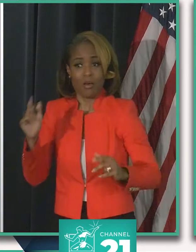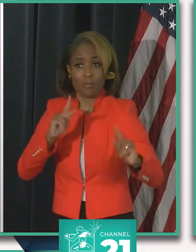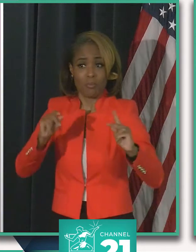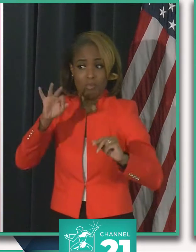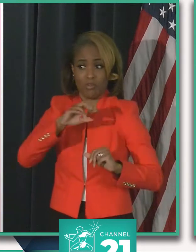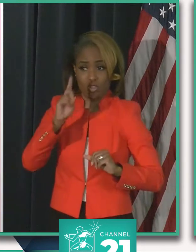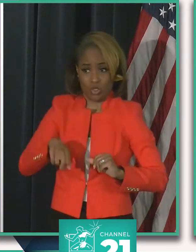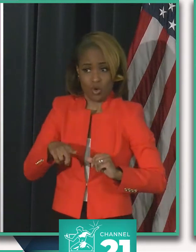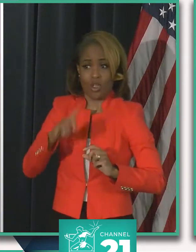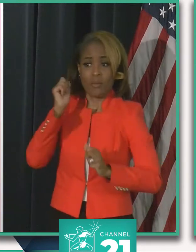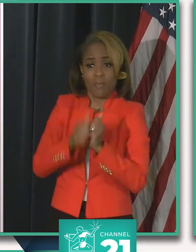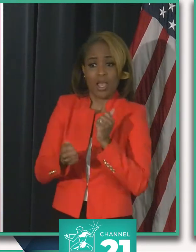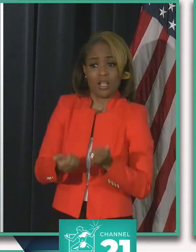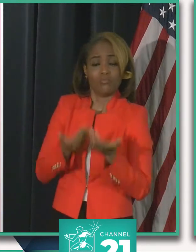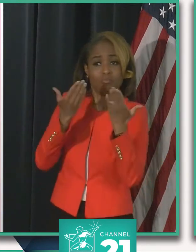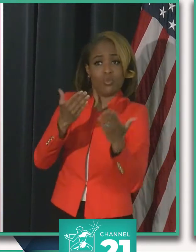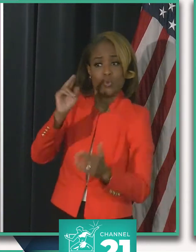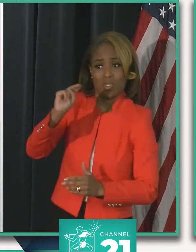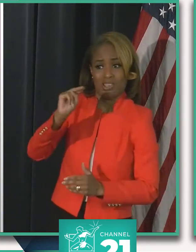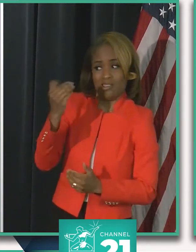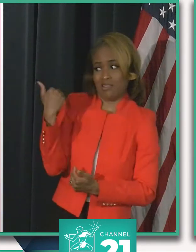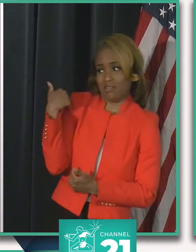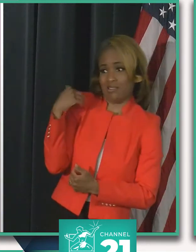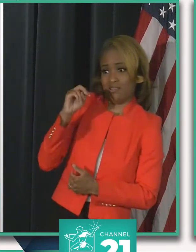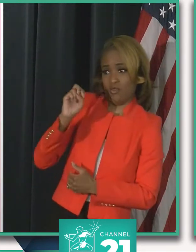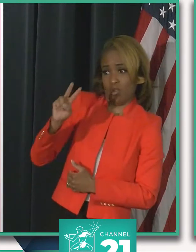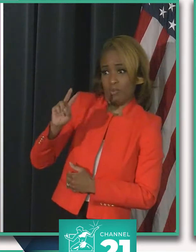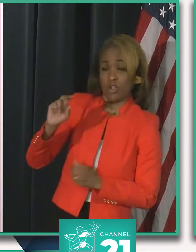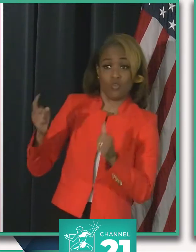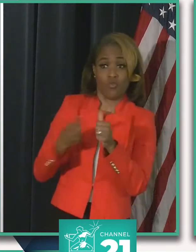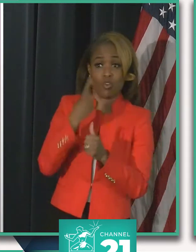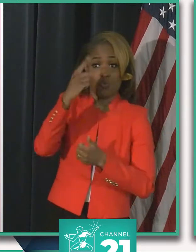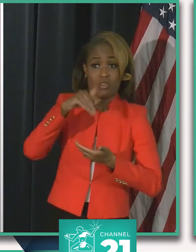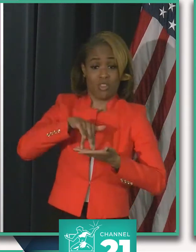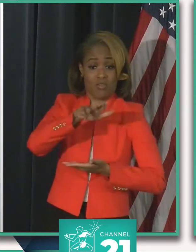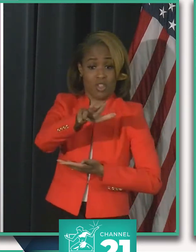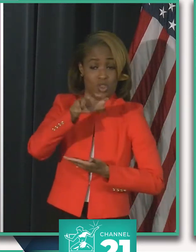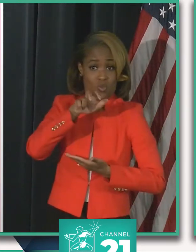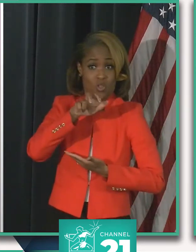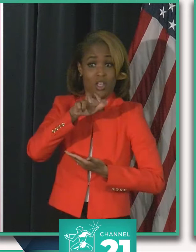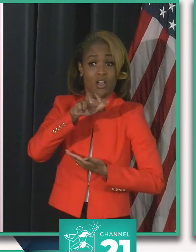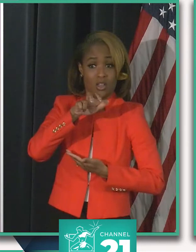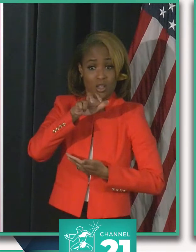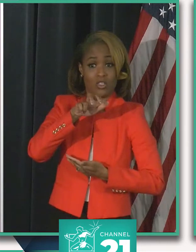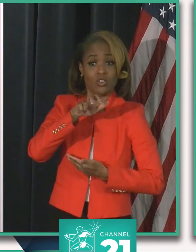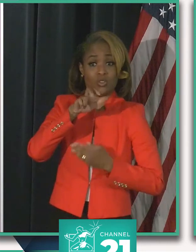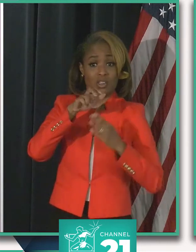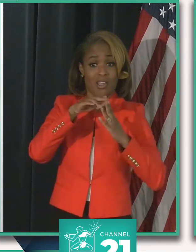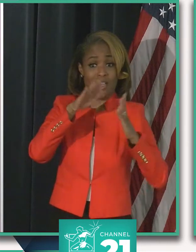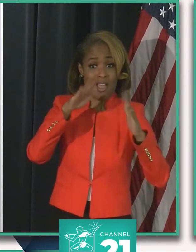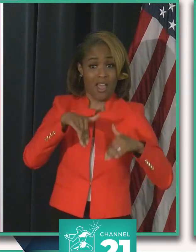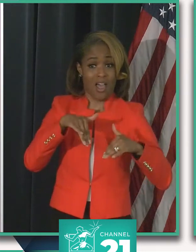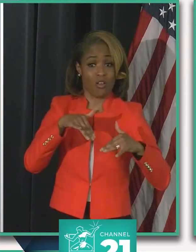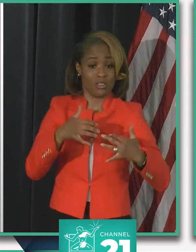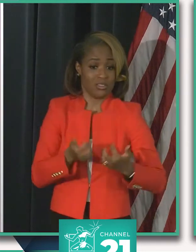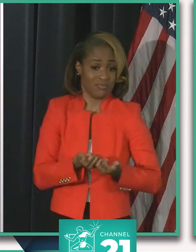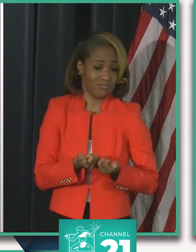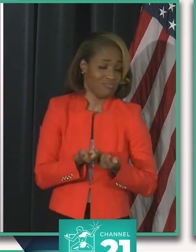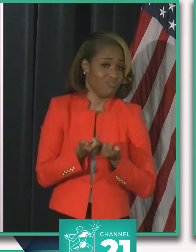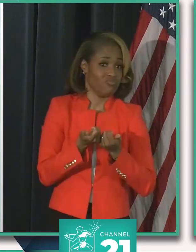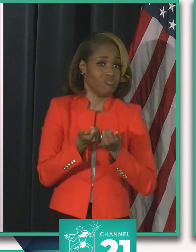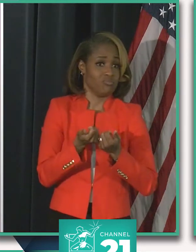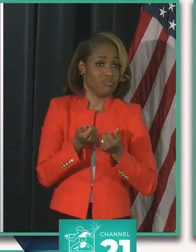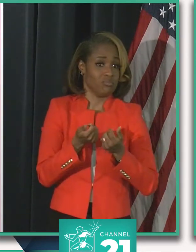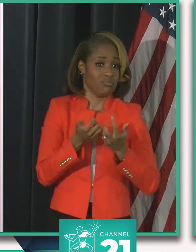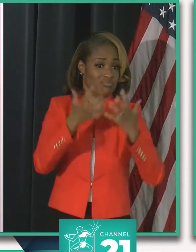Detroit passed proposal, and in November, the first 1,300 house demolition contracts were